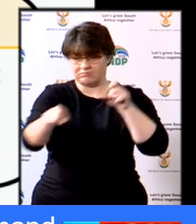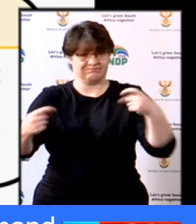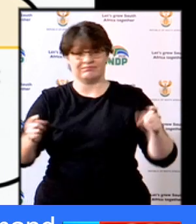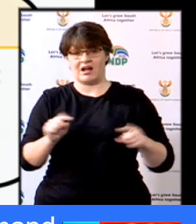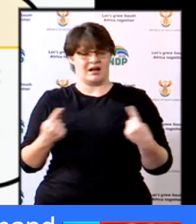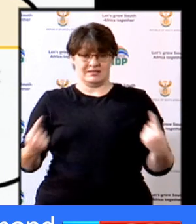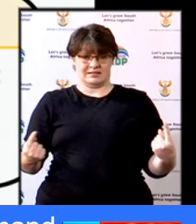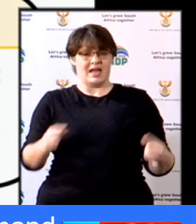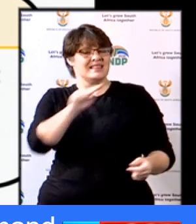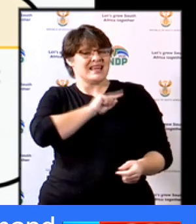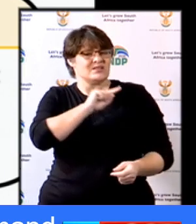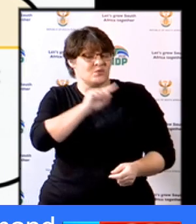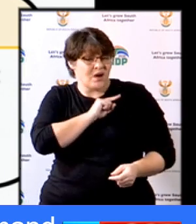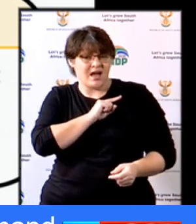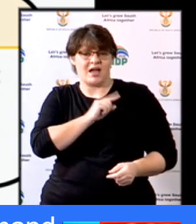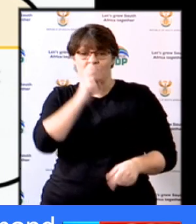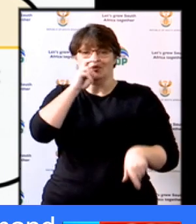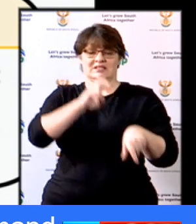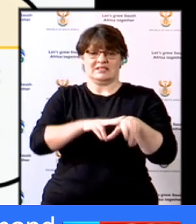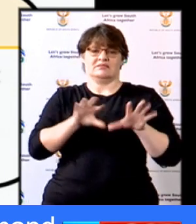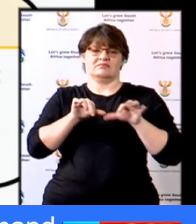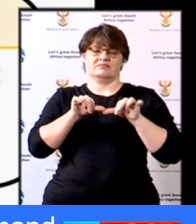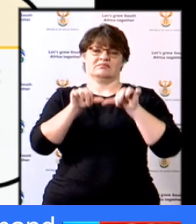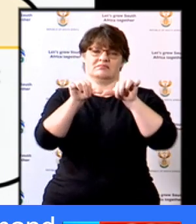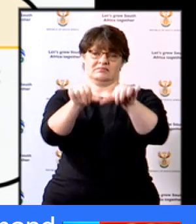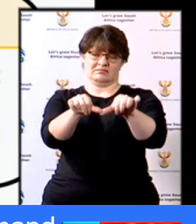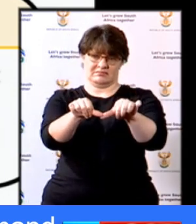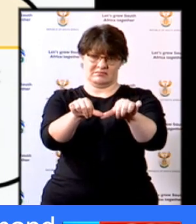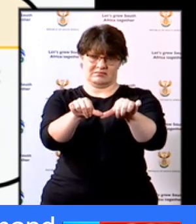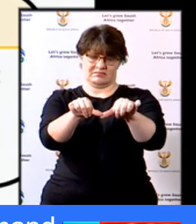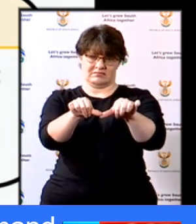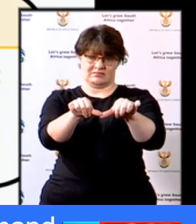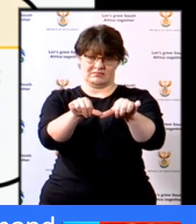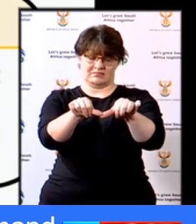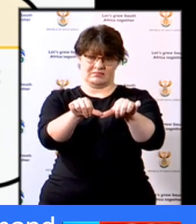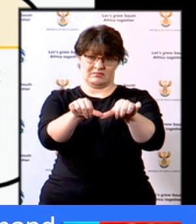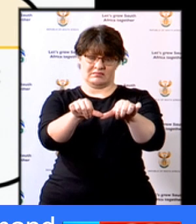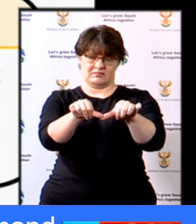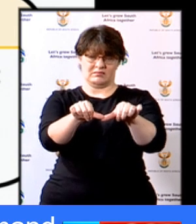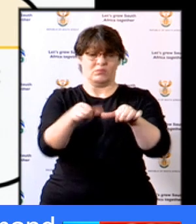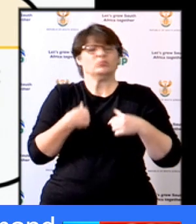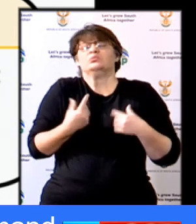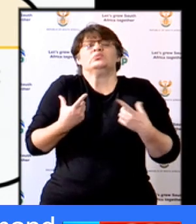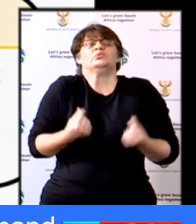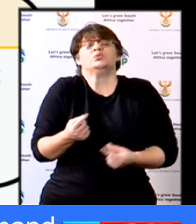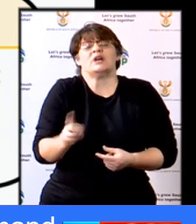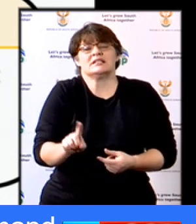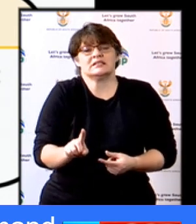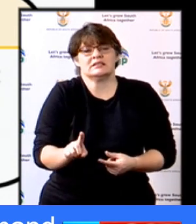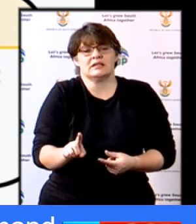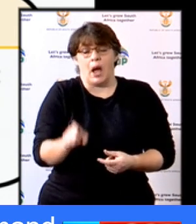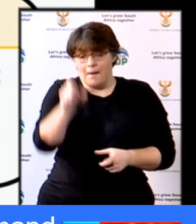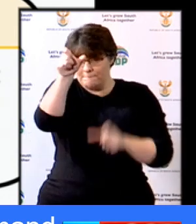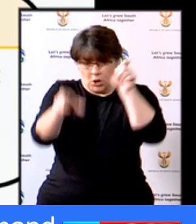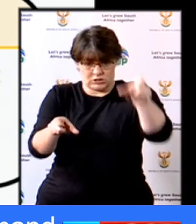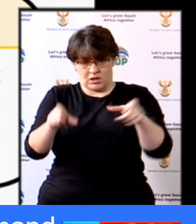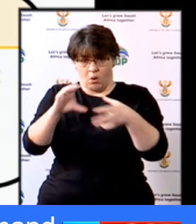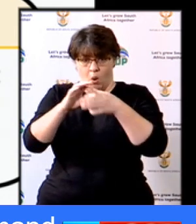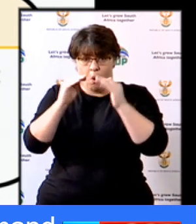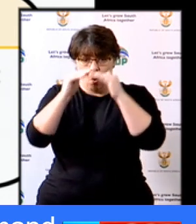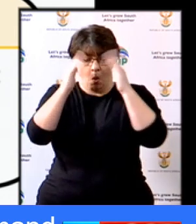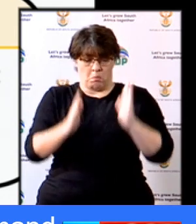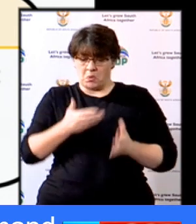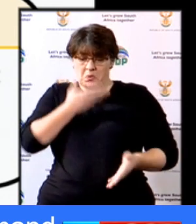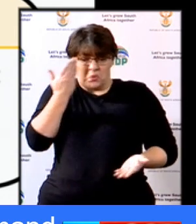we will continue to make sure that those who are homeless